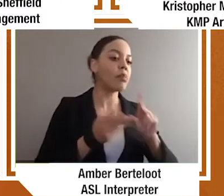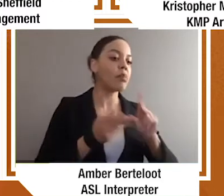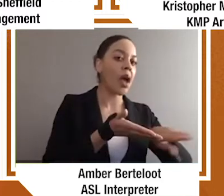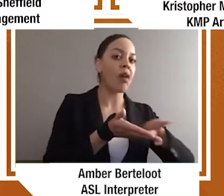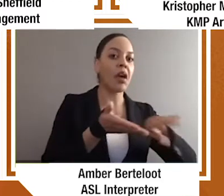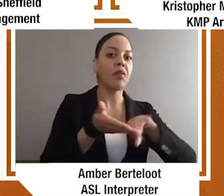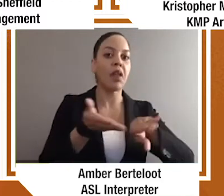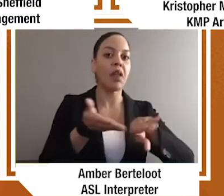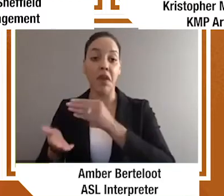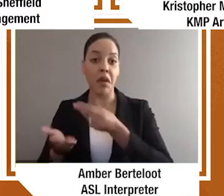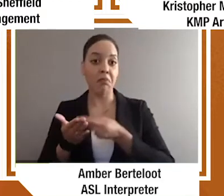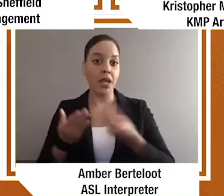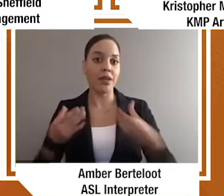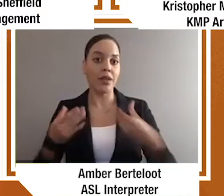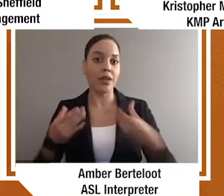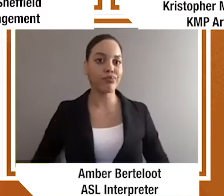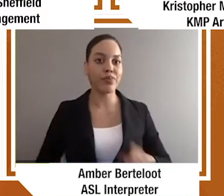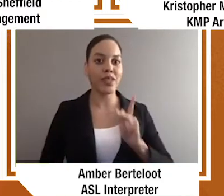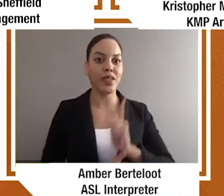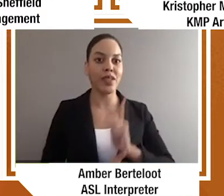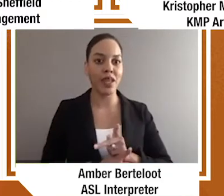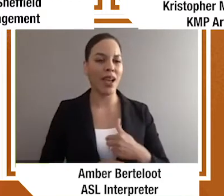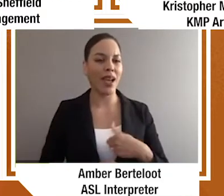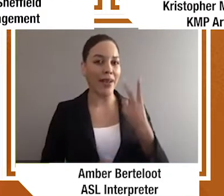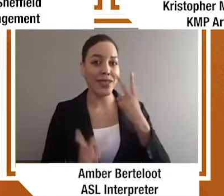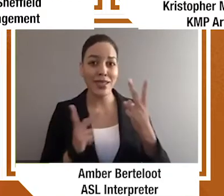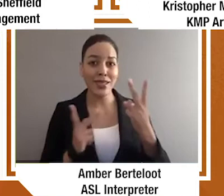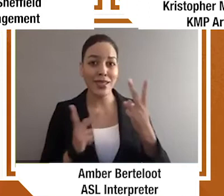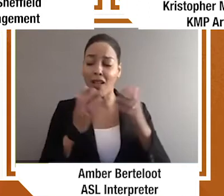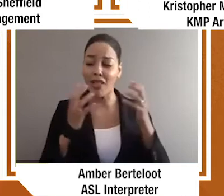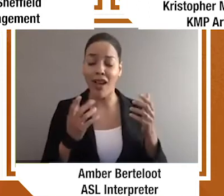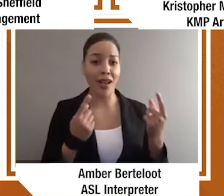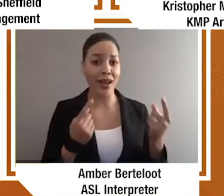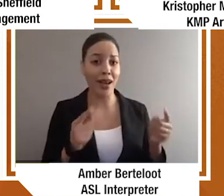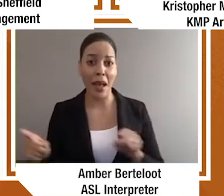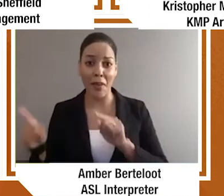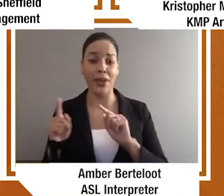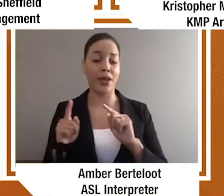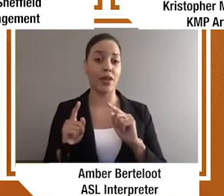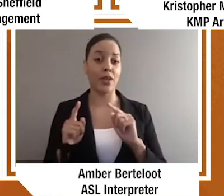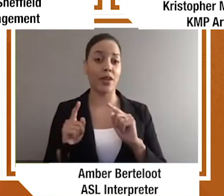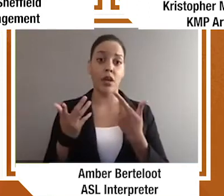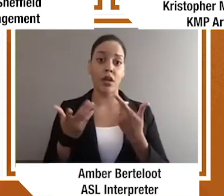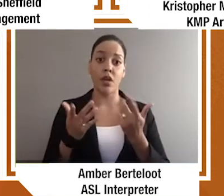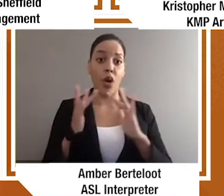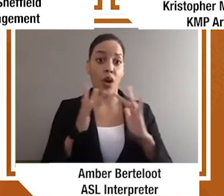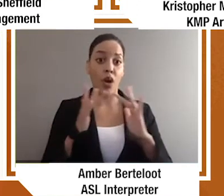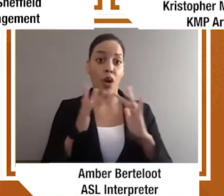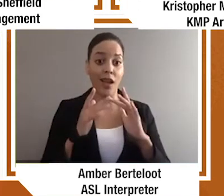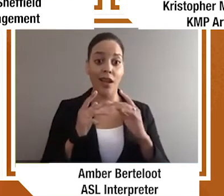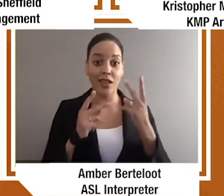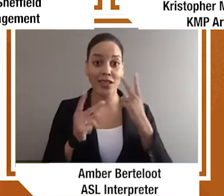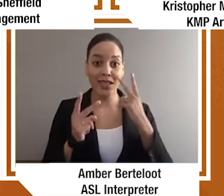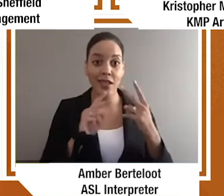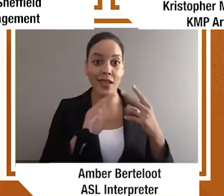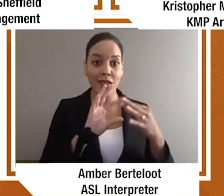know, I've seen a lot of stuff come out virtually from, you know,